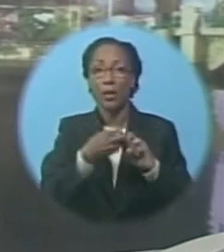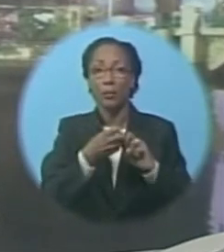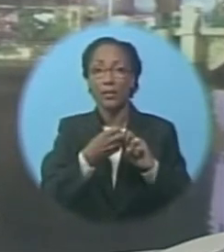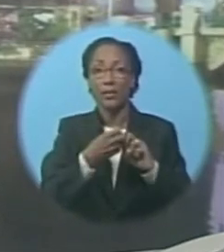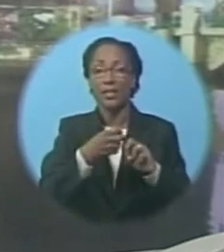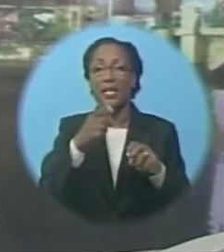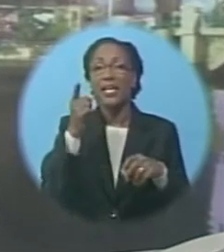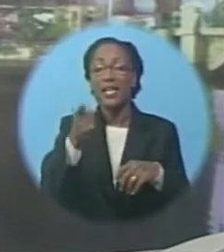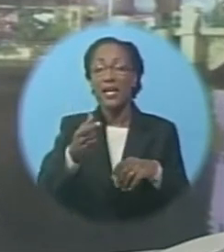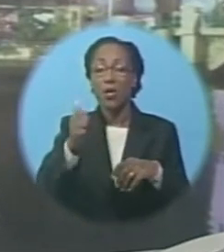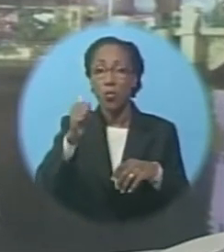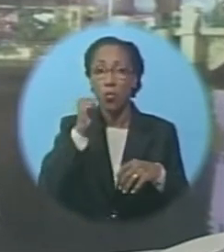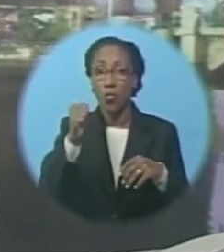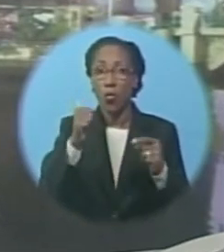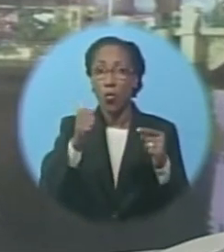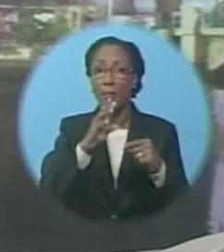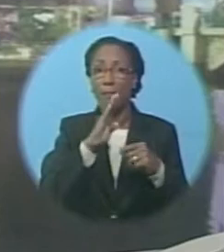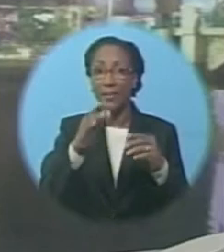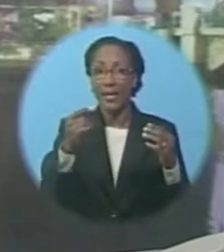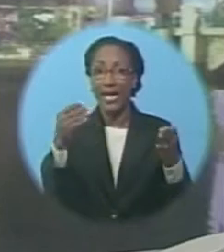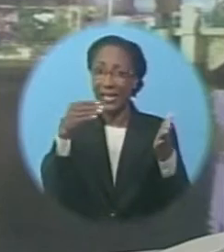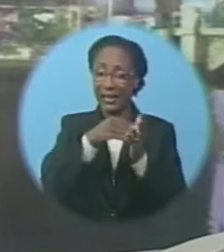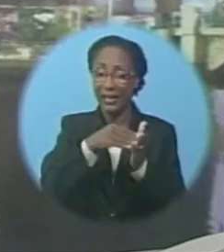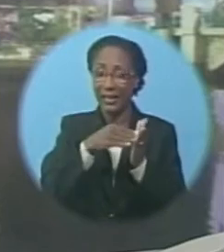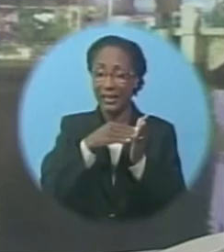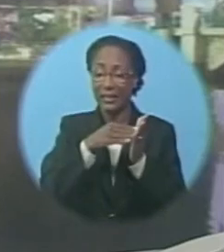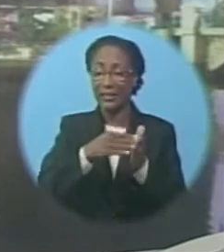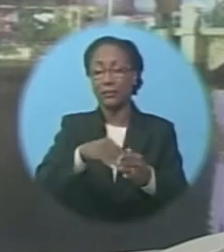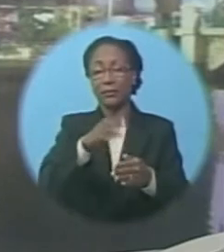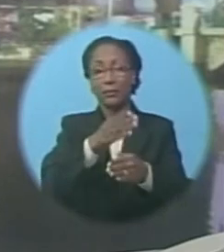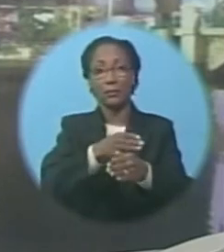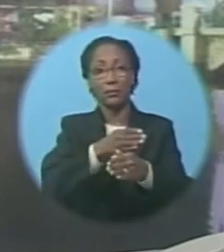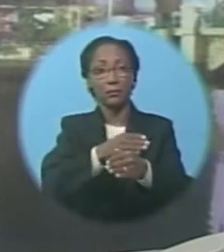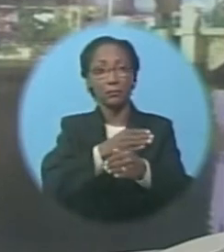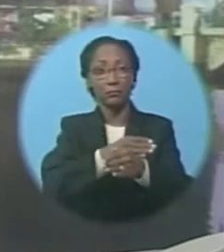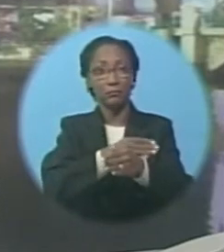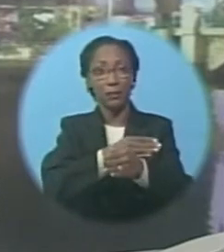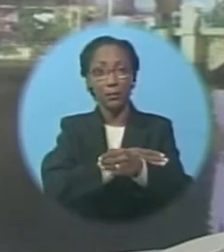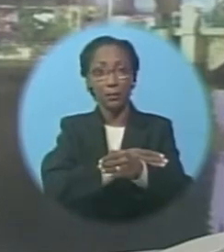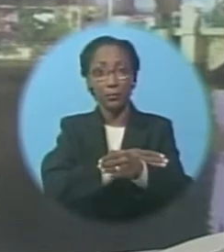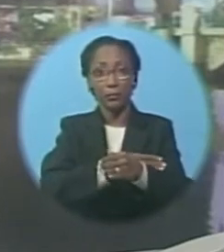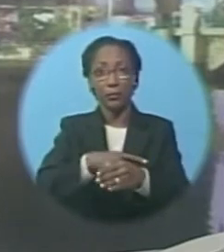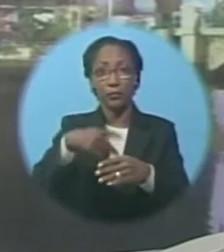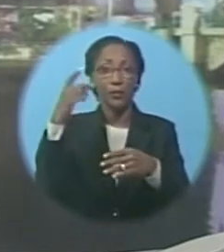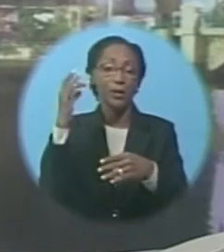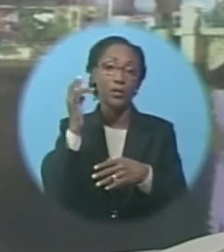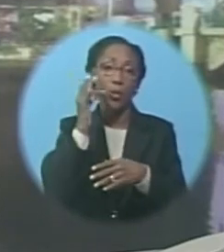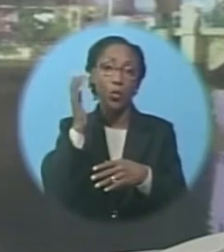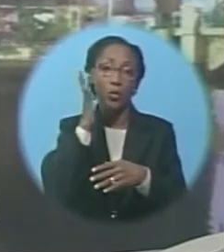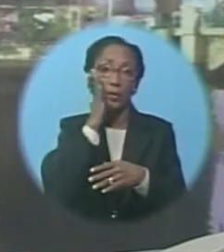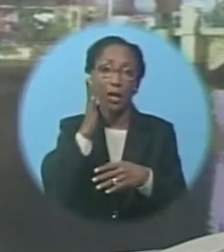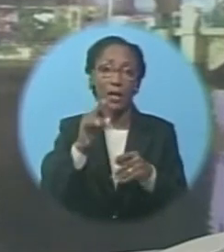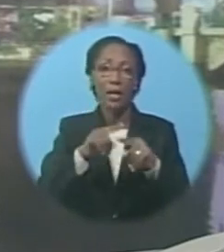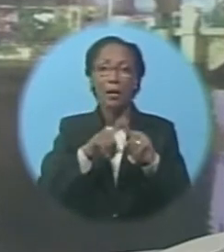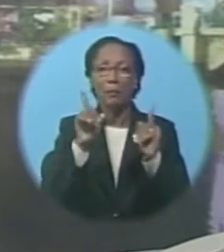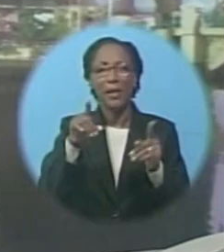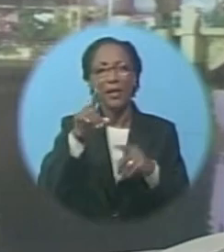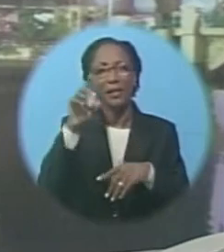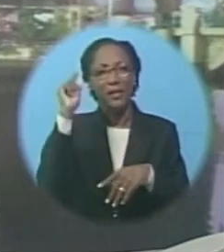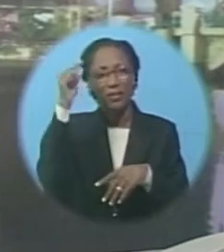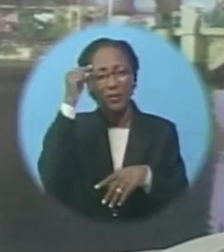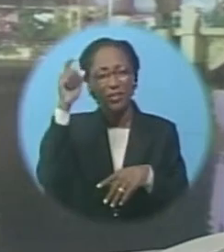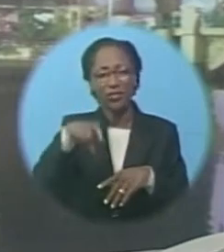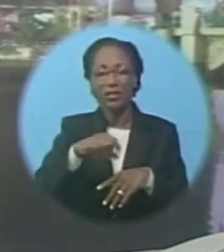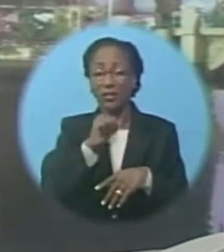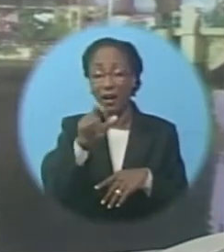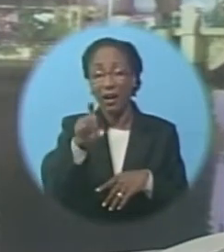with Hilton's renovations, private enterprises should no longer be allowed to believe governments have to guarantee every commercial